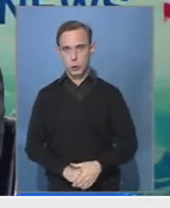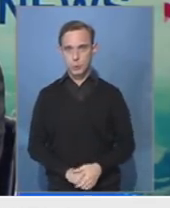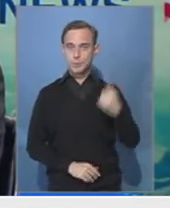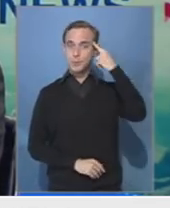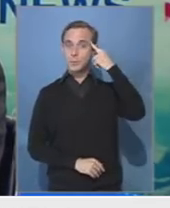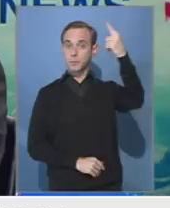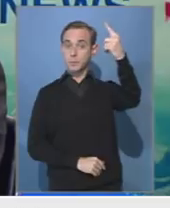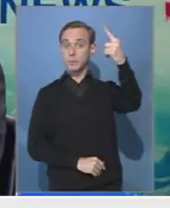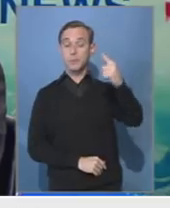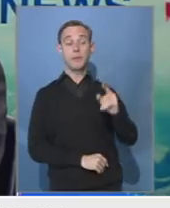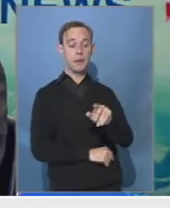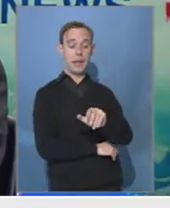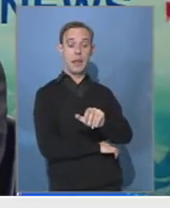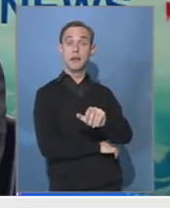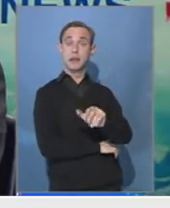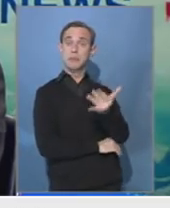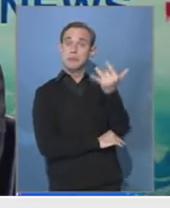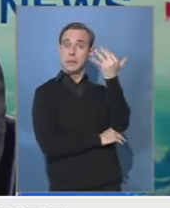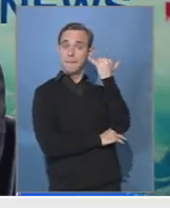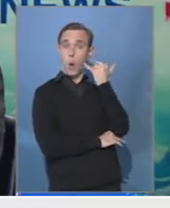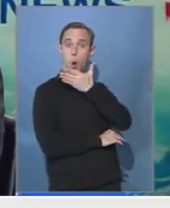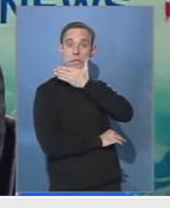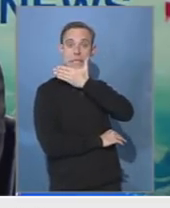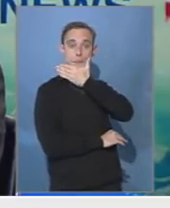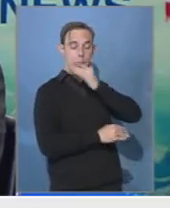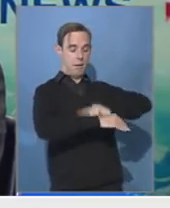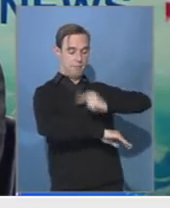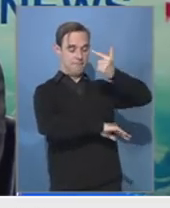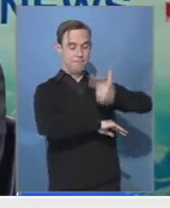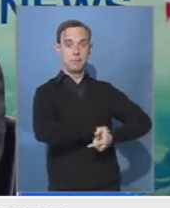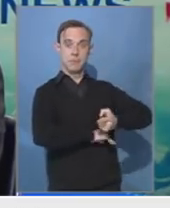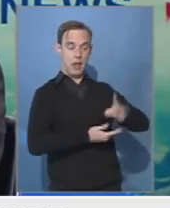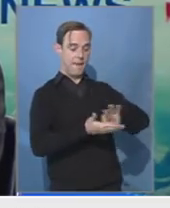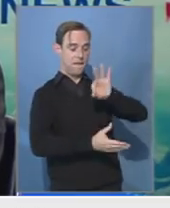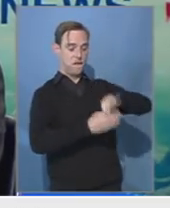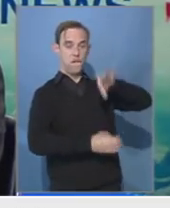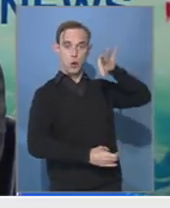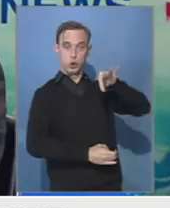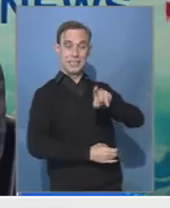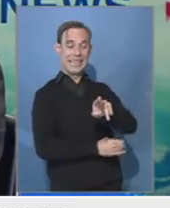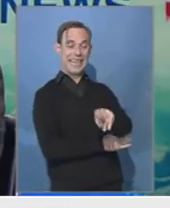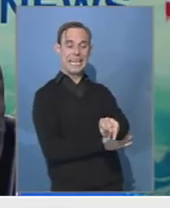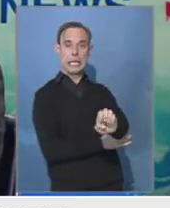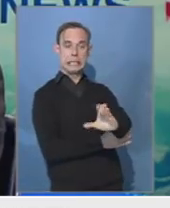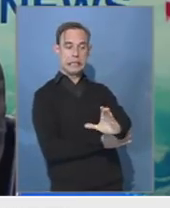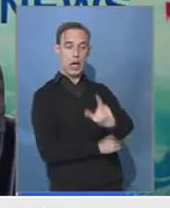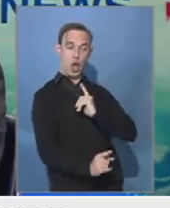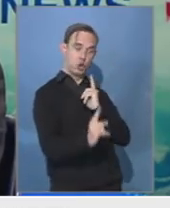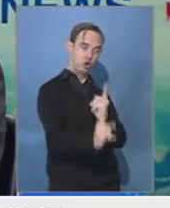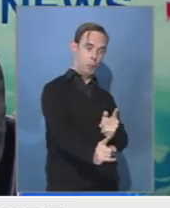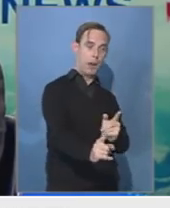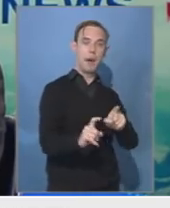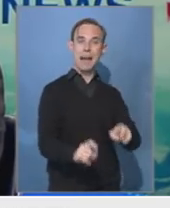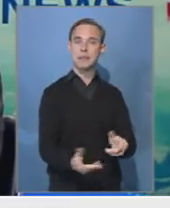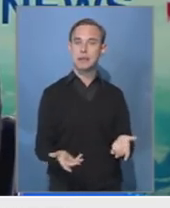the NEC a mandate or an instruction that was clear? Because if that is the case, then surely they must